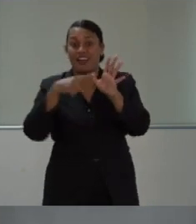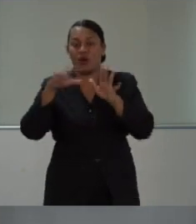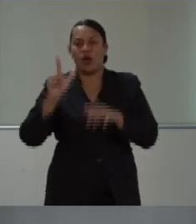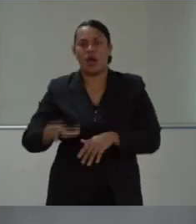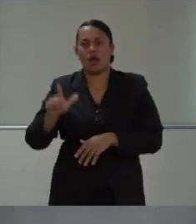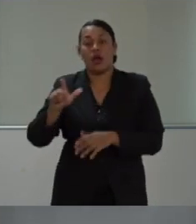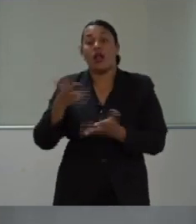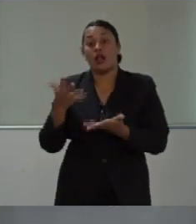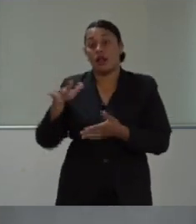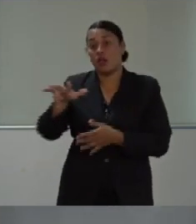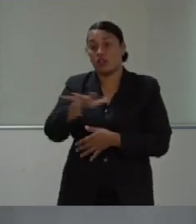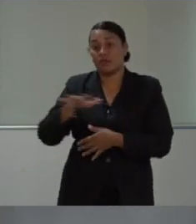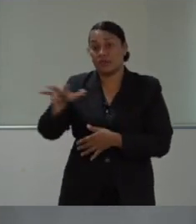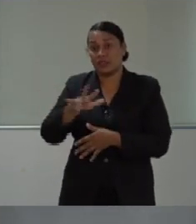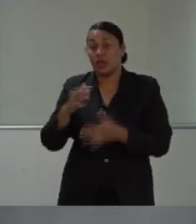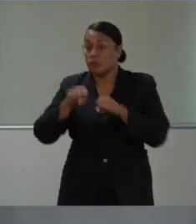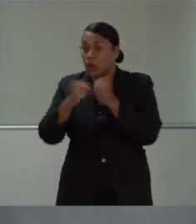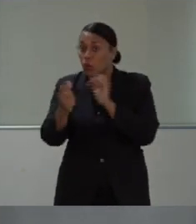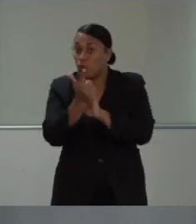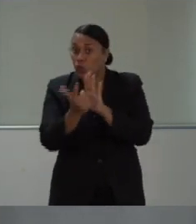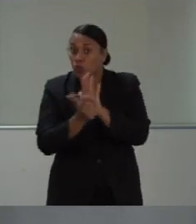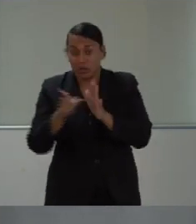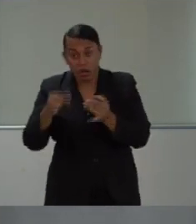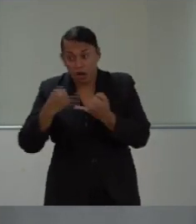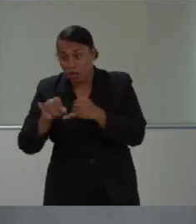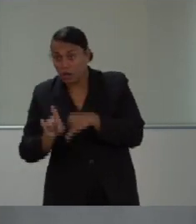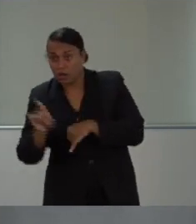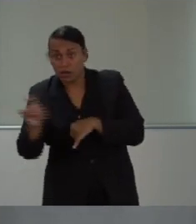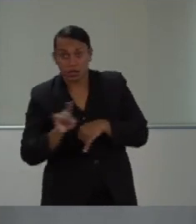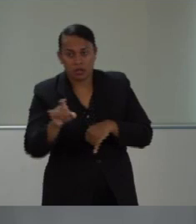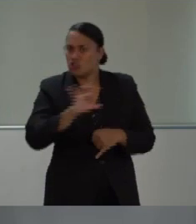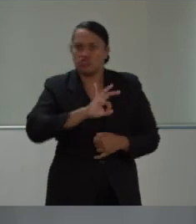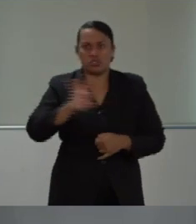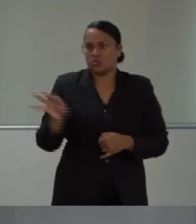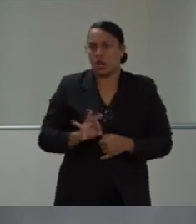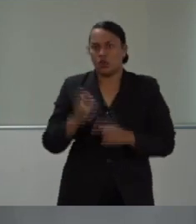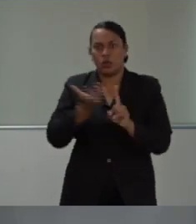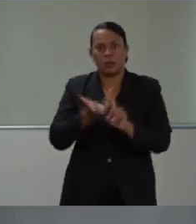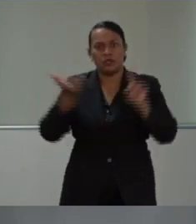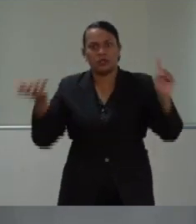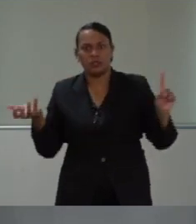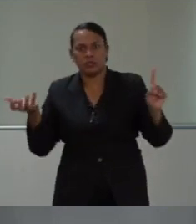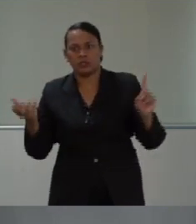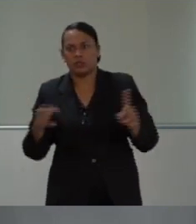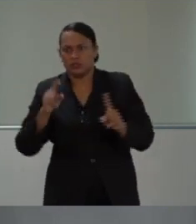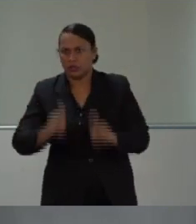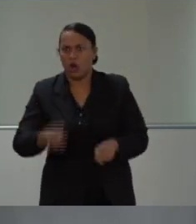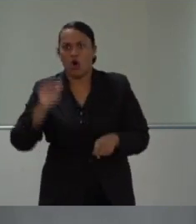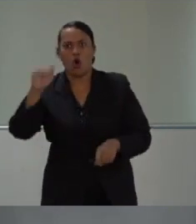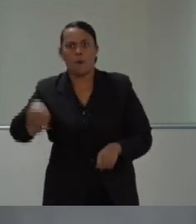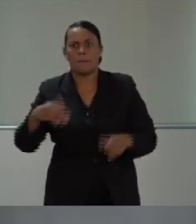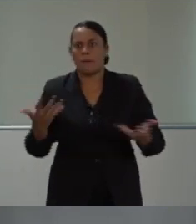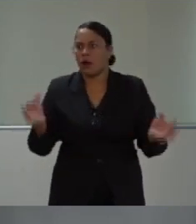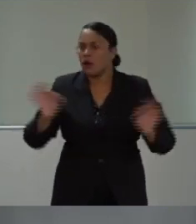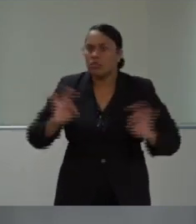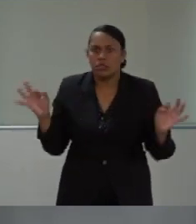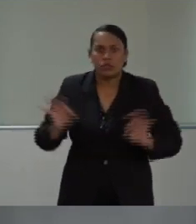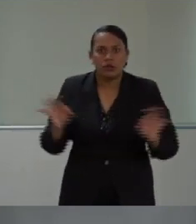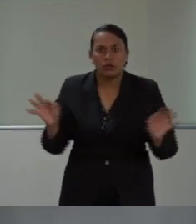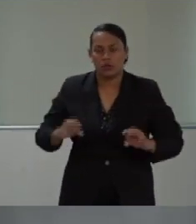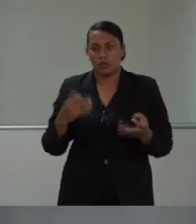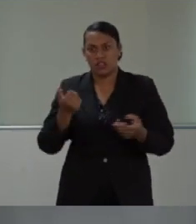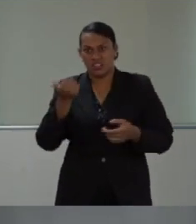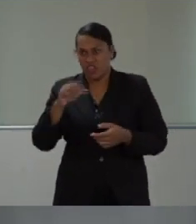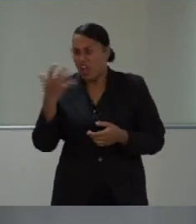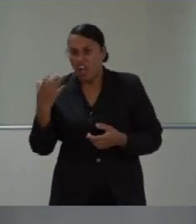movement, have not confined themselves to their house and pushing their own rights, that